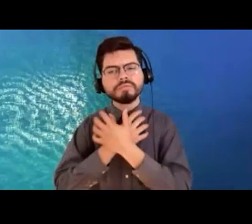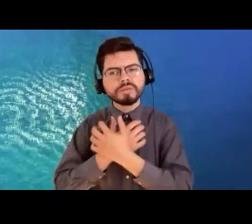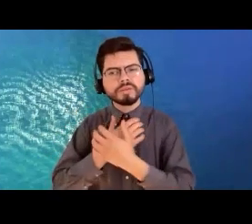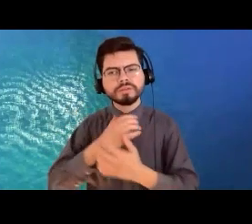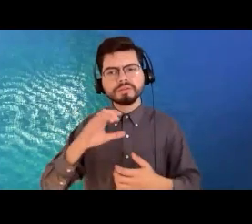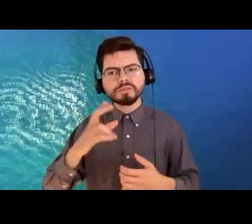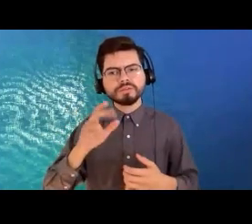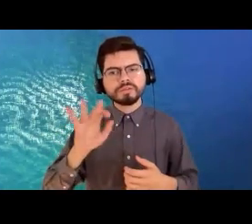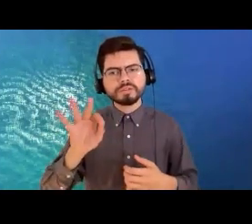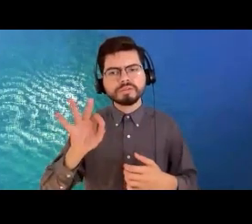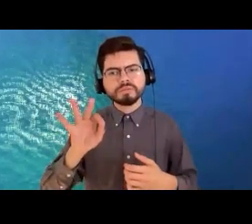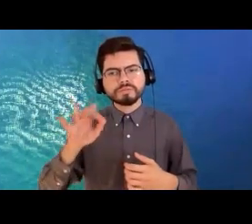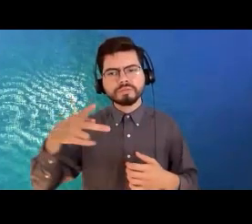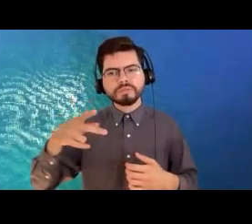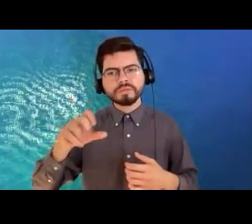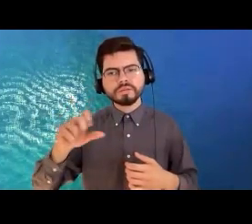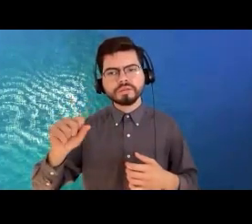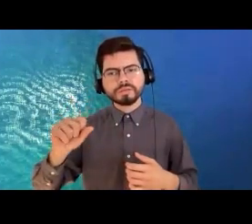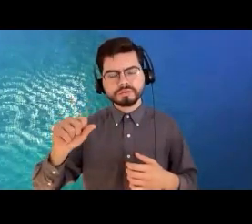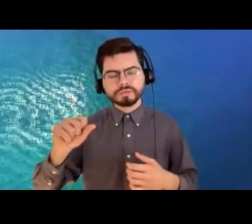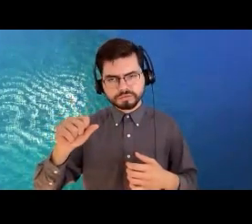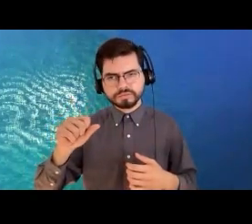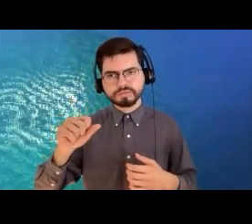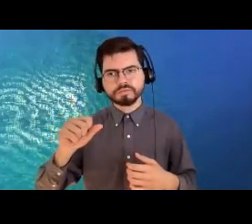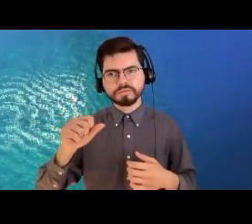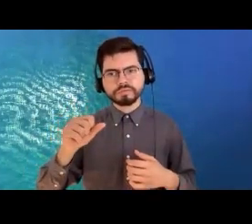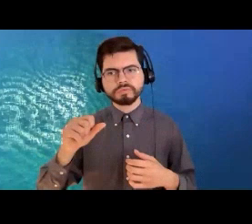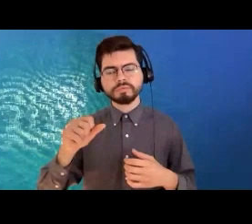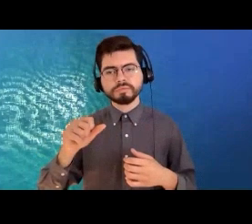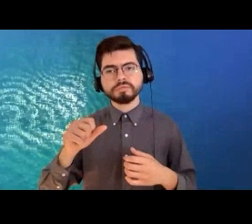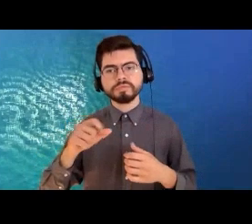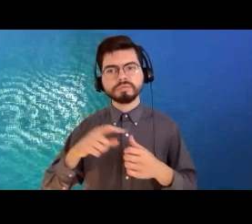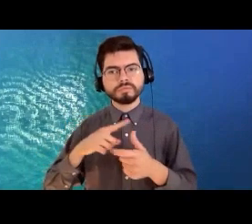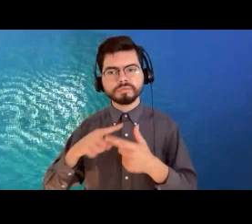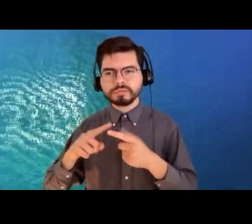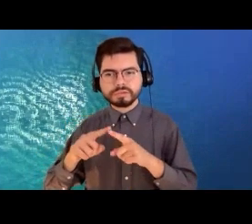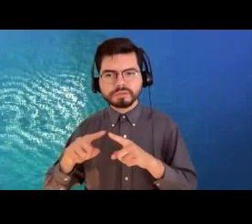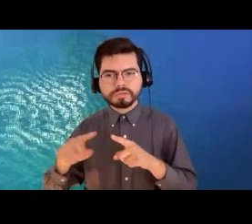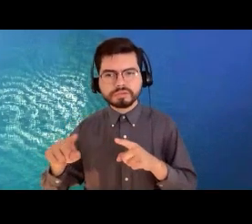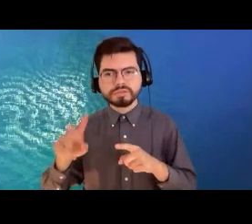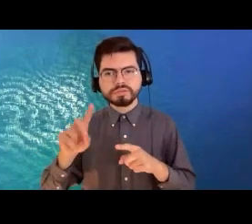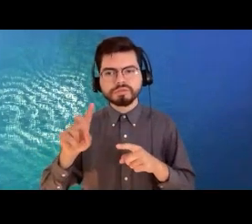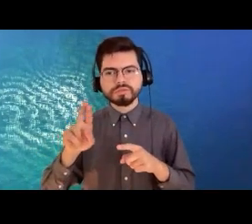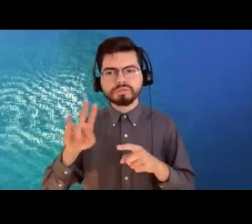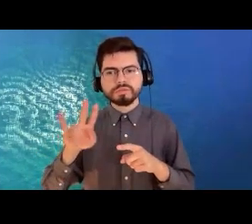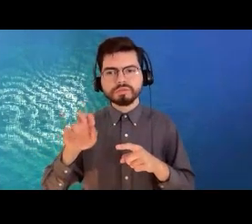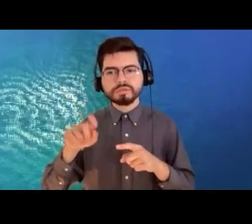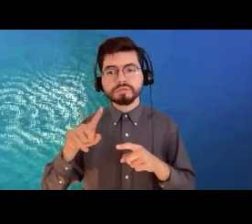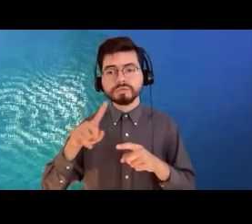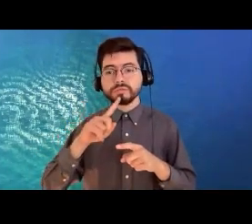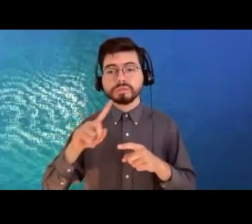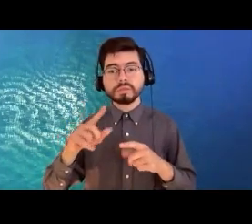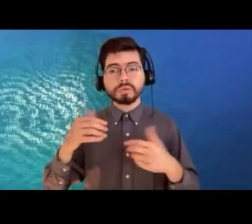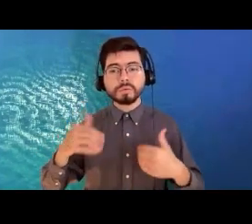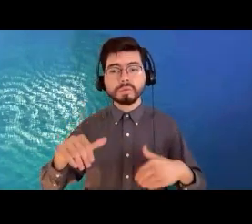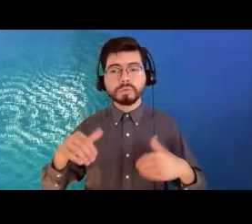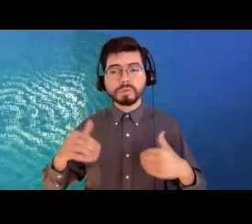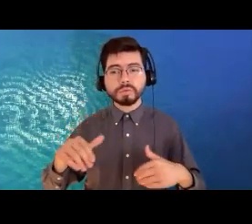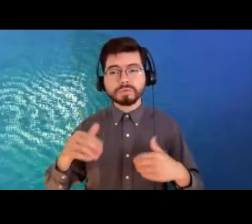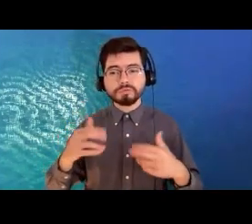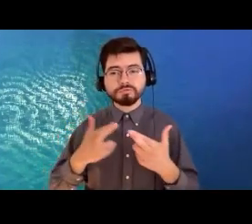be moving towards Firehole Lake Drive. It's an incredibly sensitive area from a resource